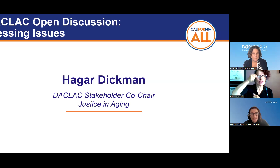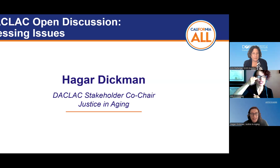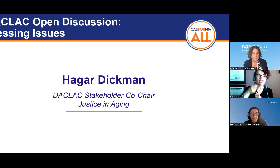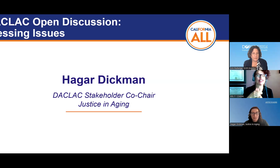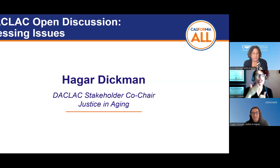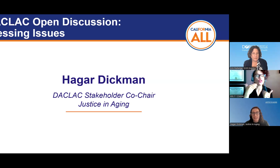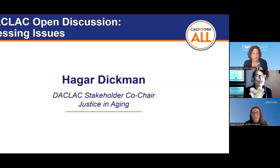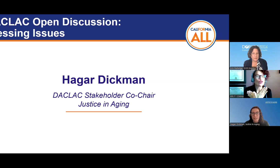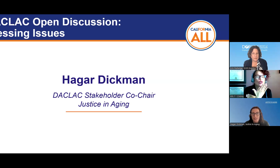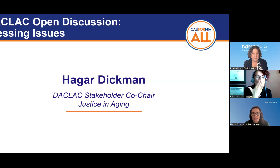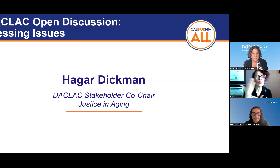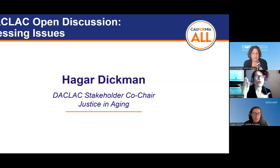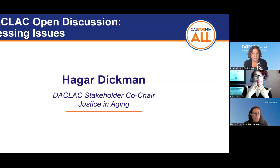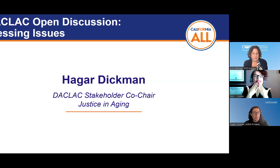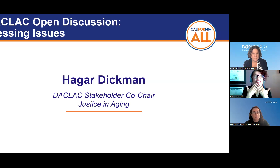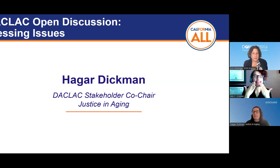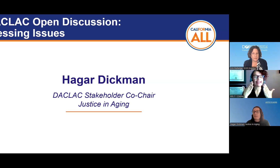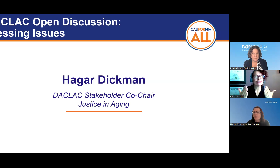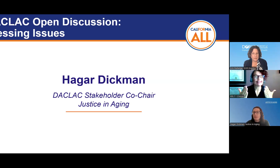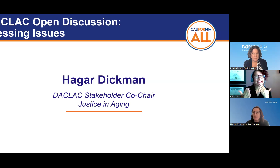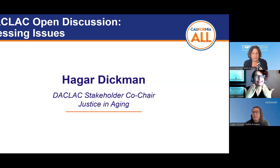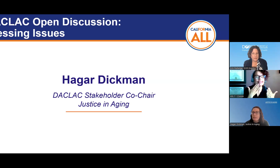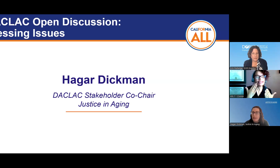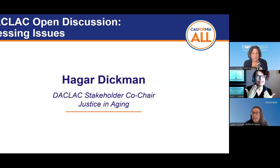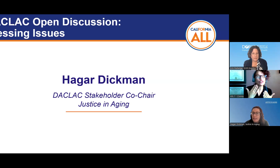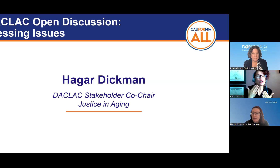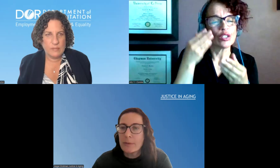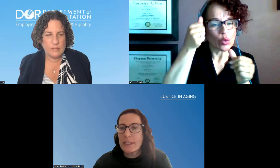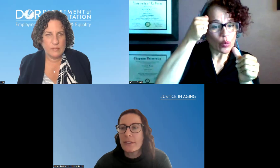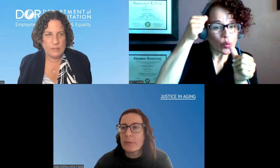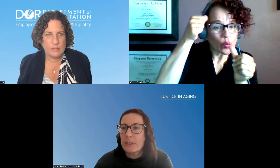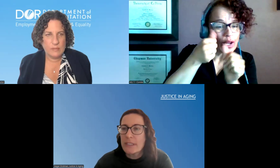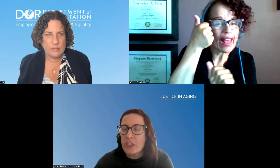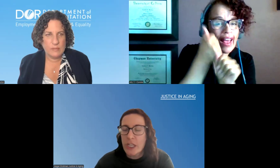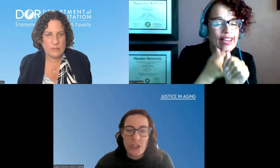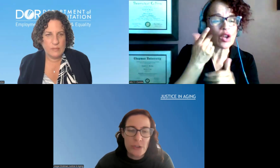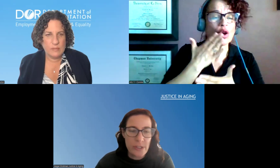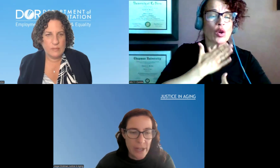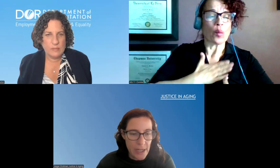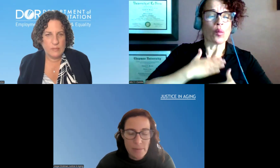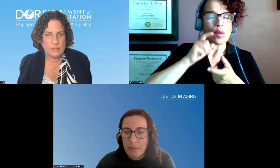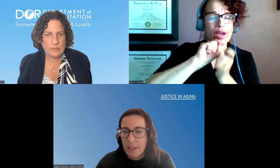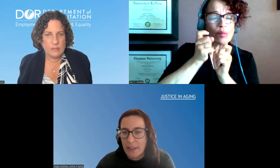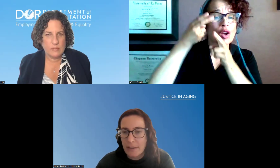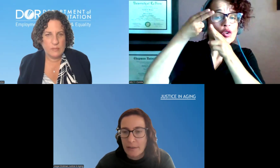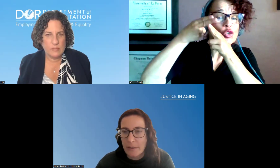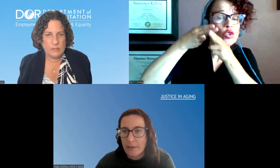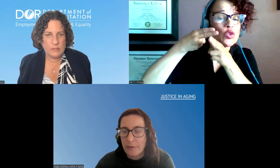Good morning, everyone. Thank you. Just wanted to remind everyone to please change your